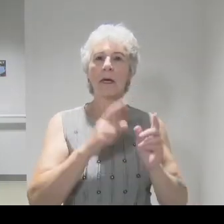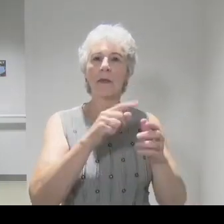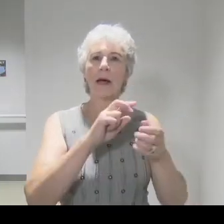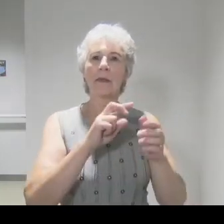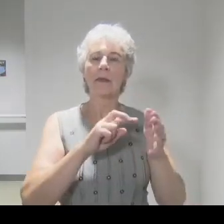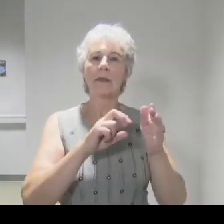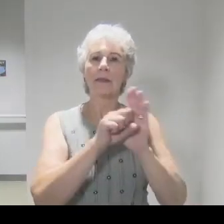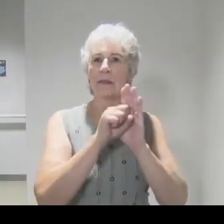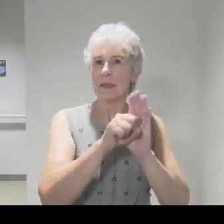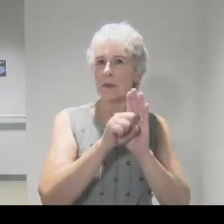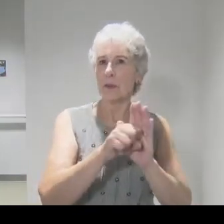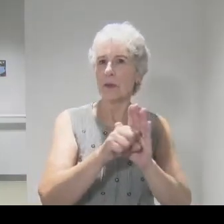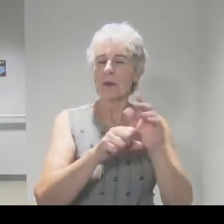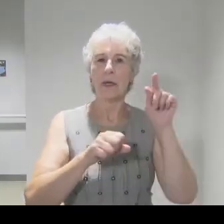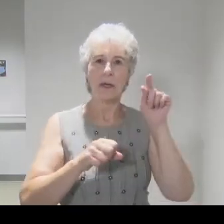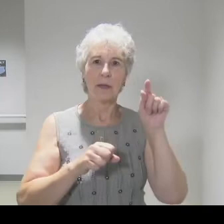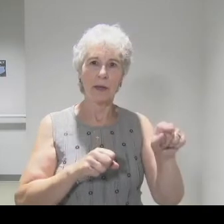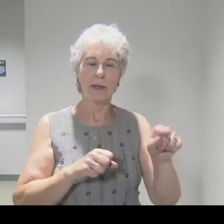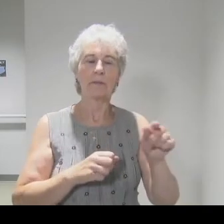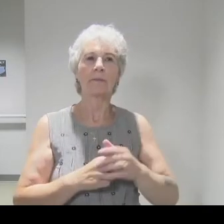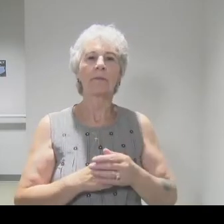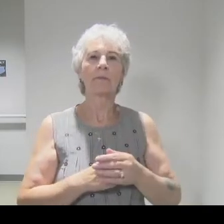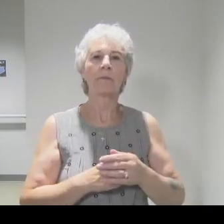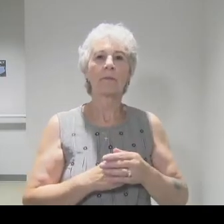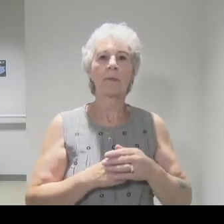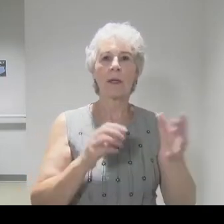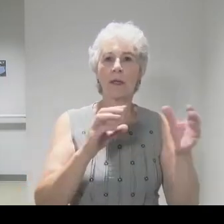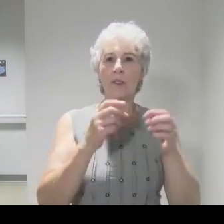Now that's a kind of ear piercing I could get behind.